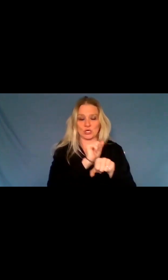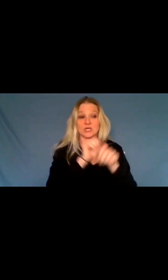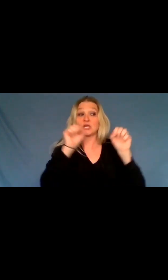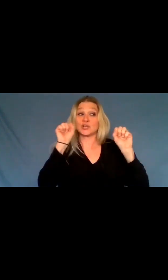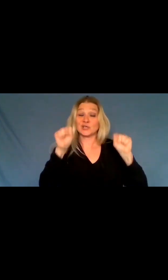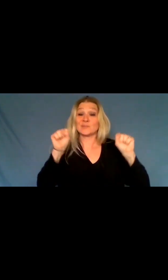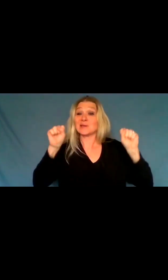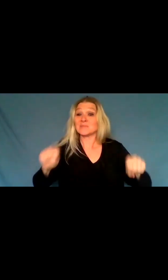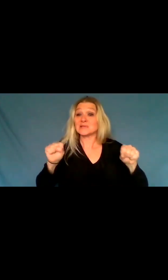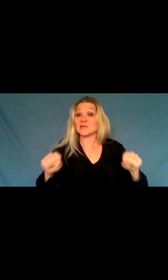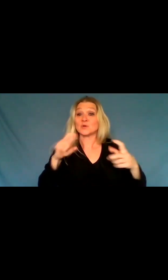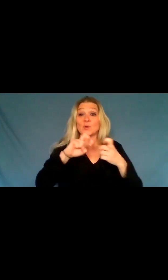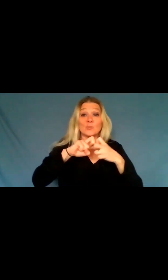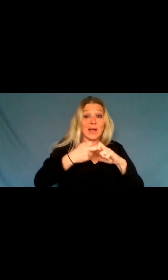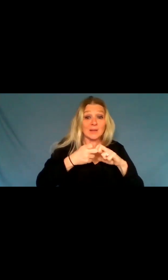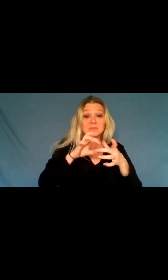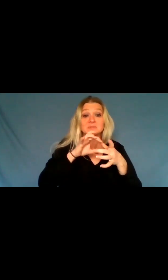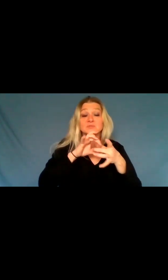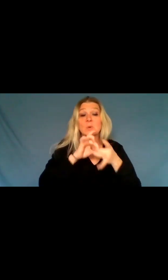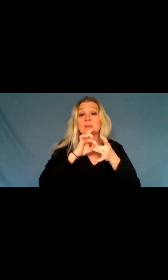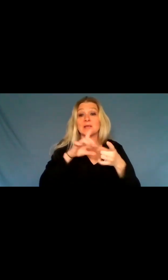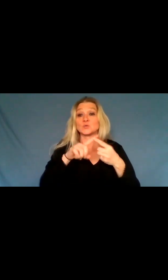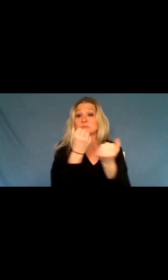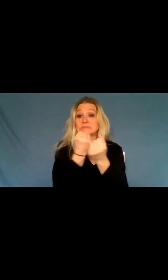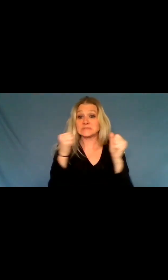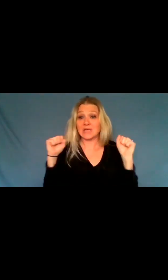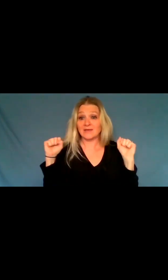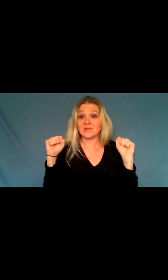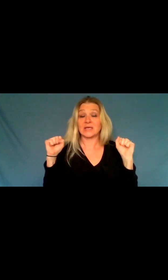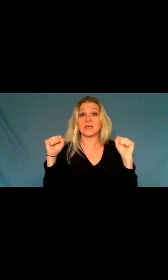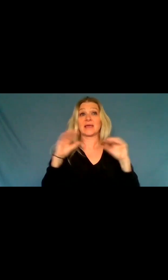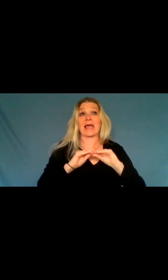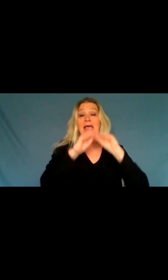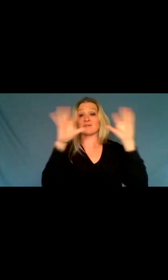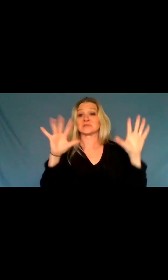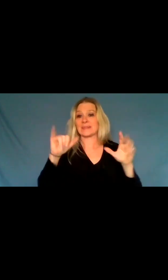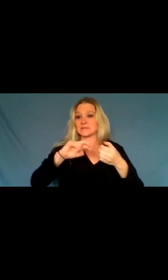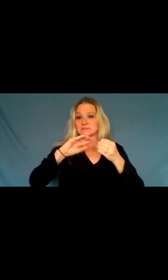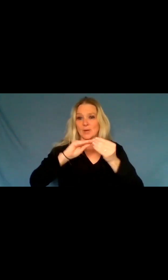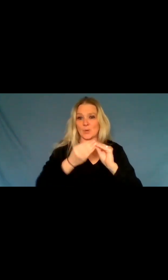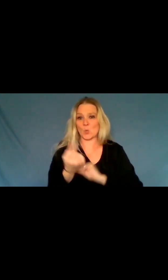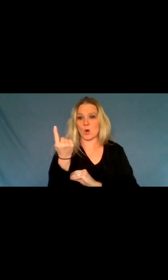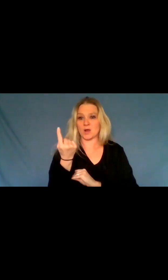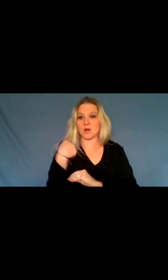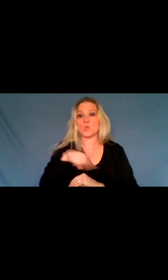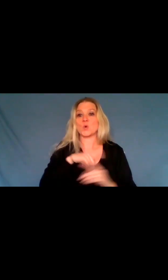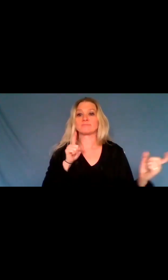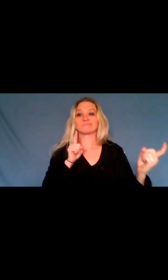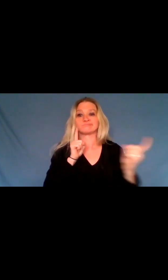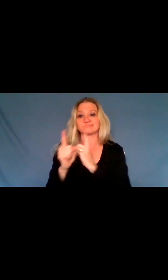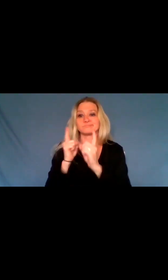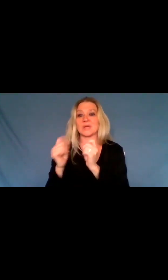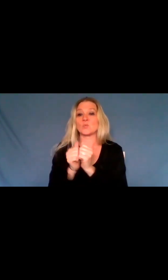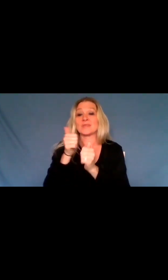potential problems in reference to safety, obviously, which is number one with each and every one of our